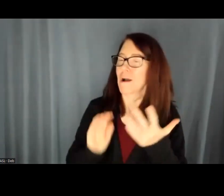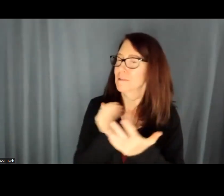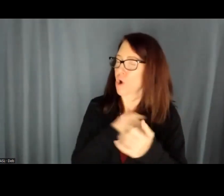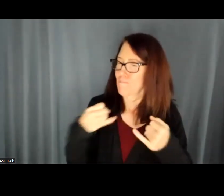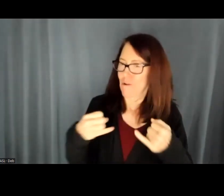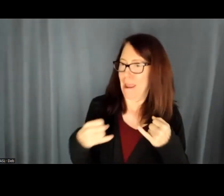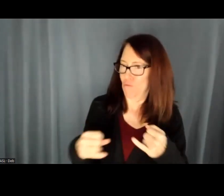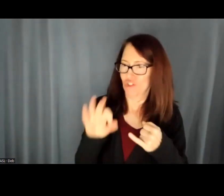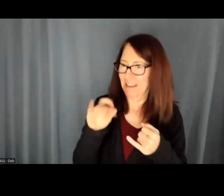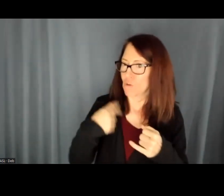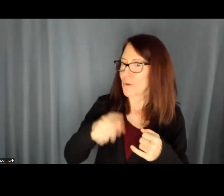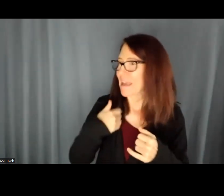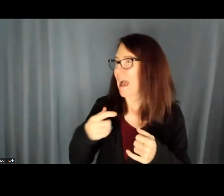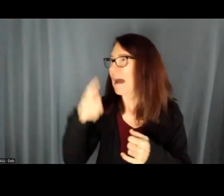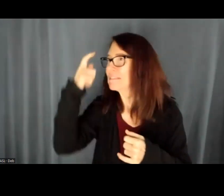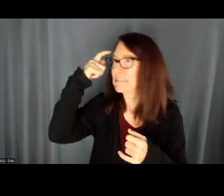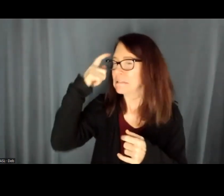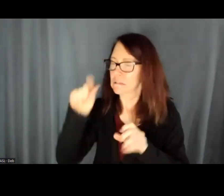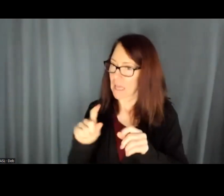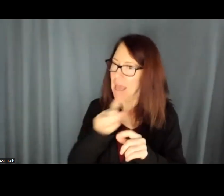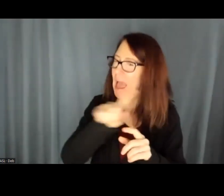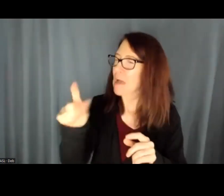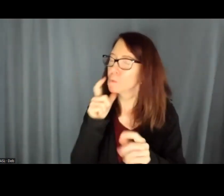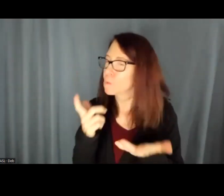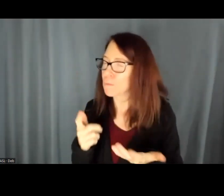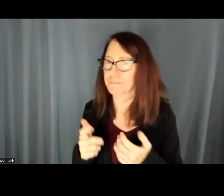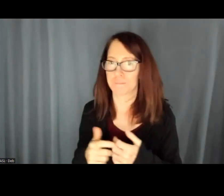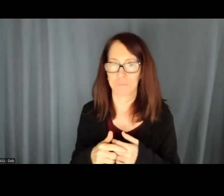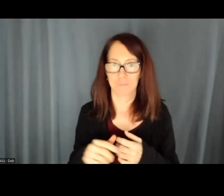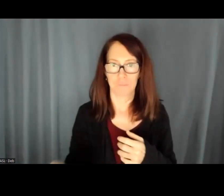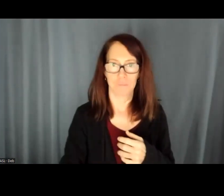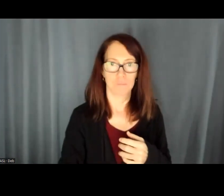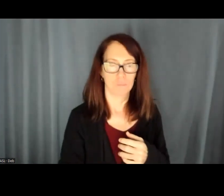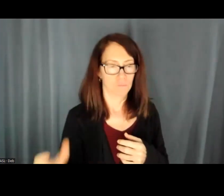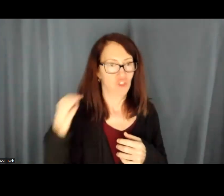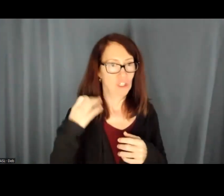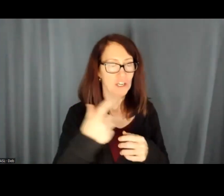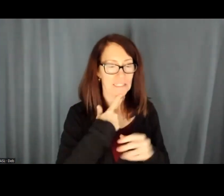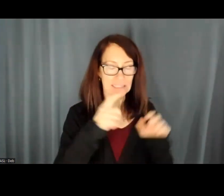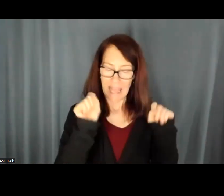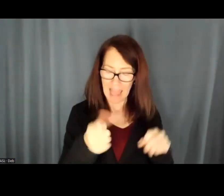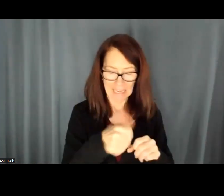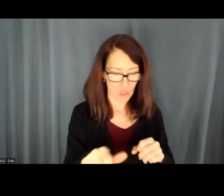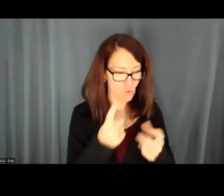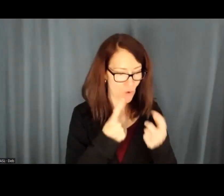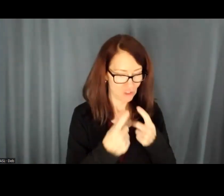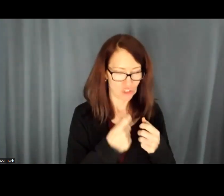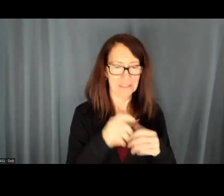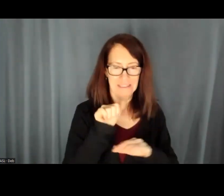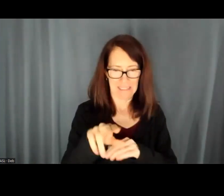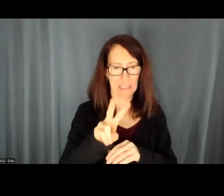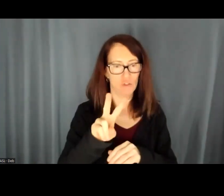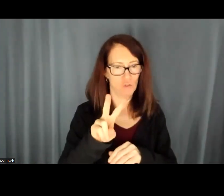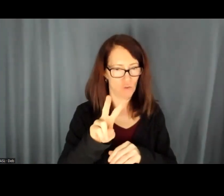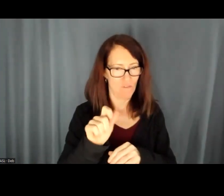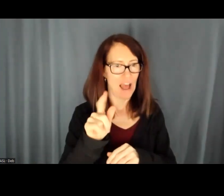questions? Well, you could certainly send any questions to Valerie and CC me if you'd like. And are